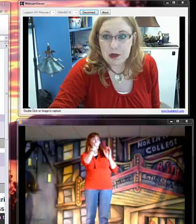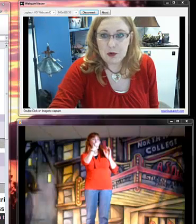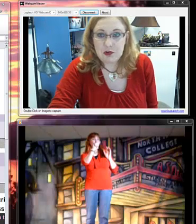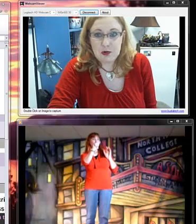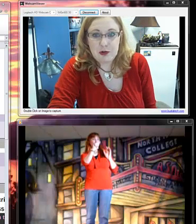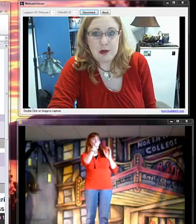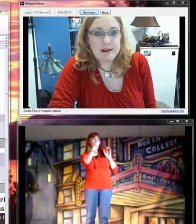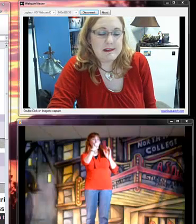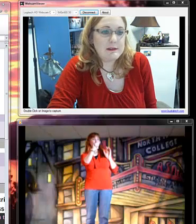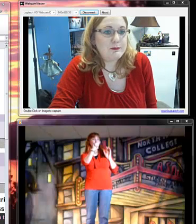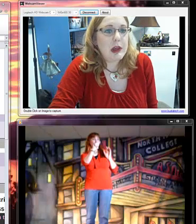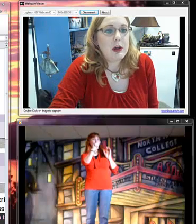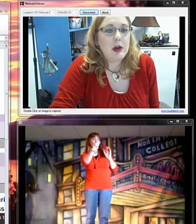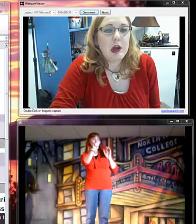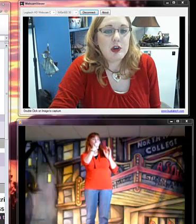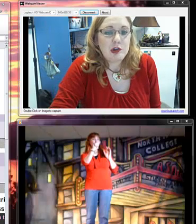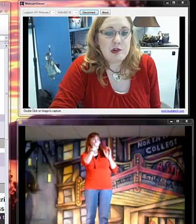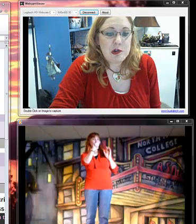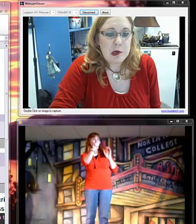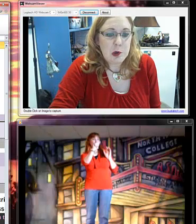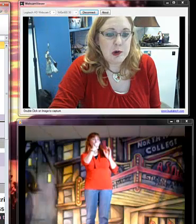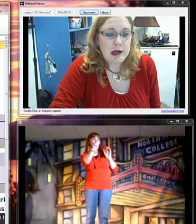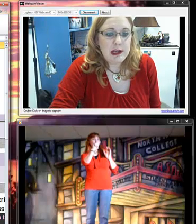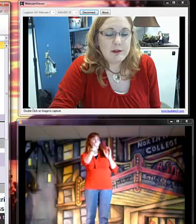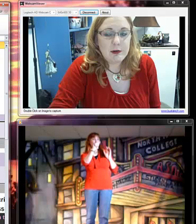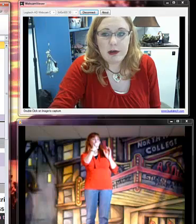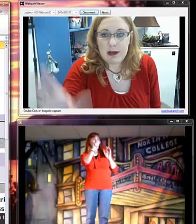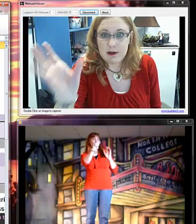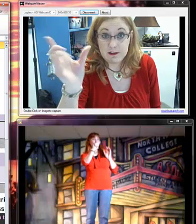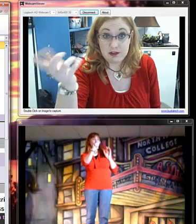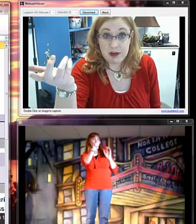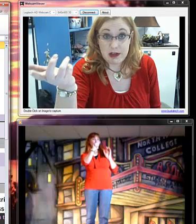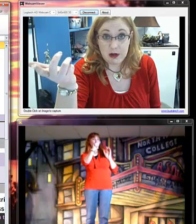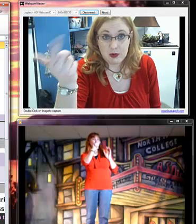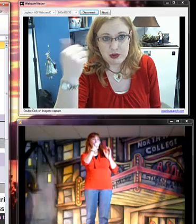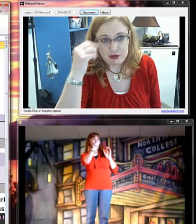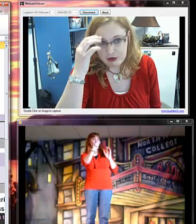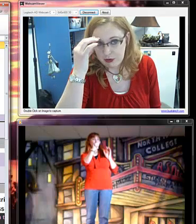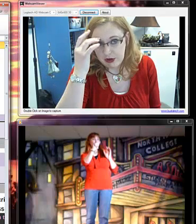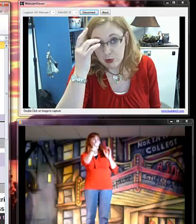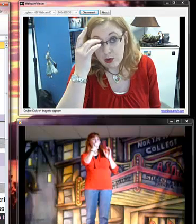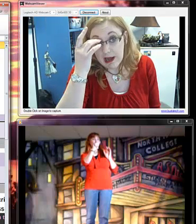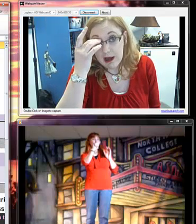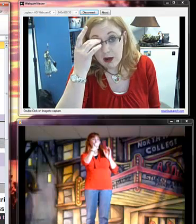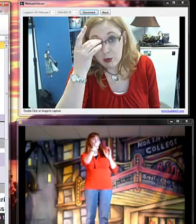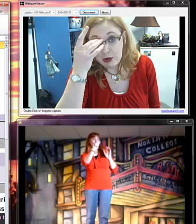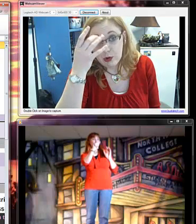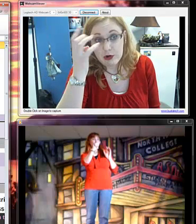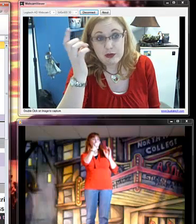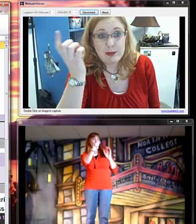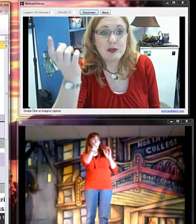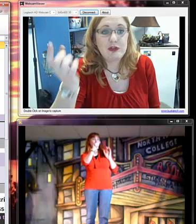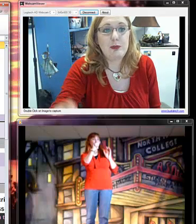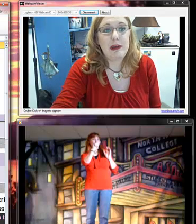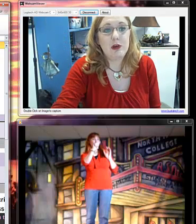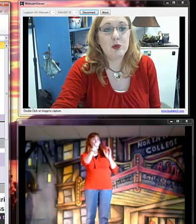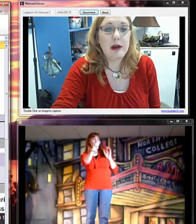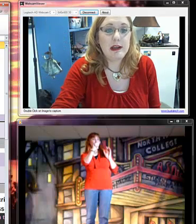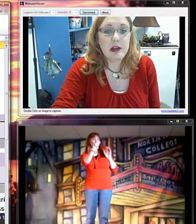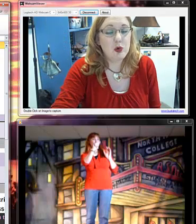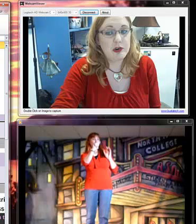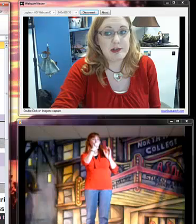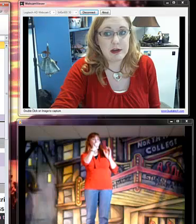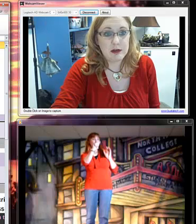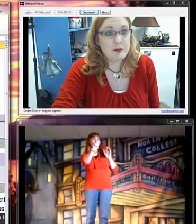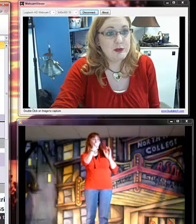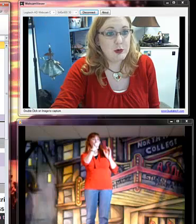Hello 102 students. So I have created this video to show you how you are supposed to be